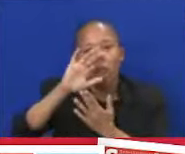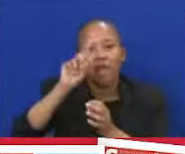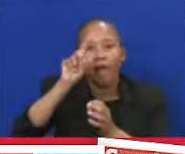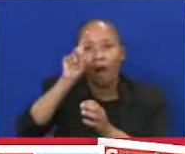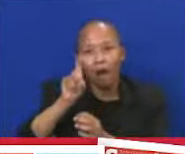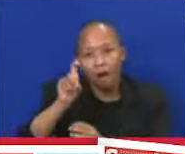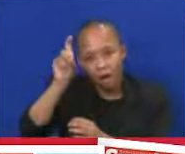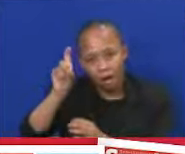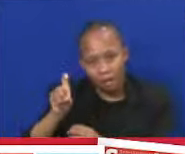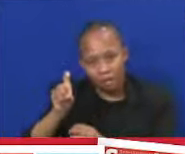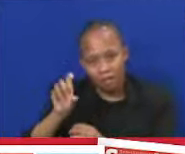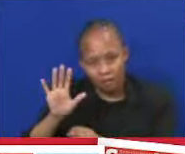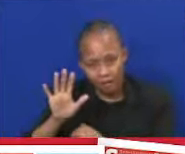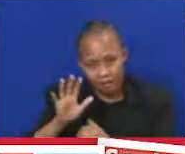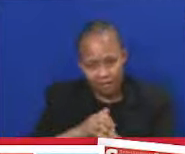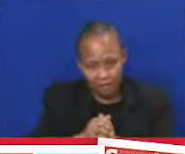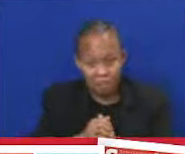Then I